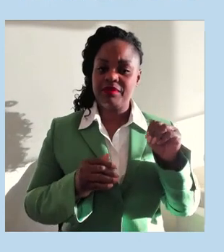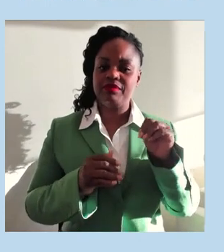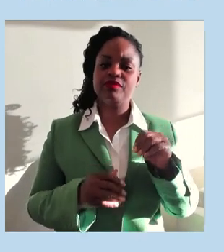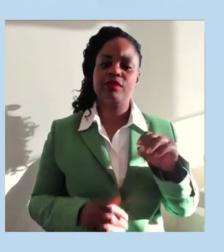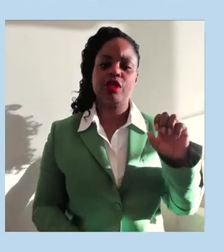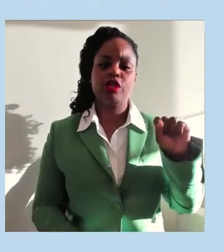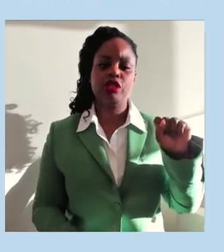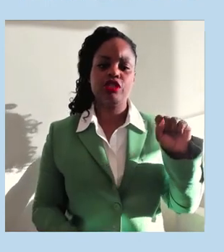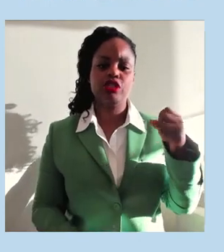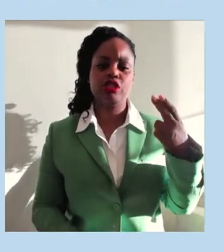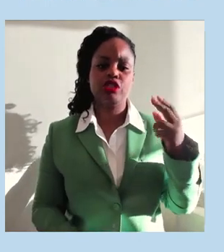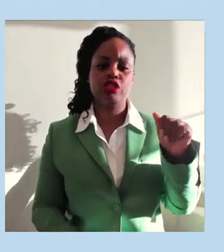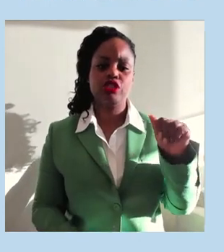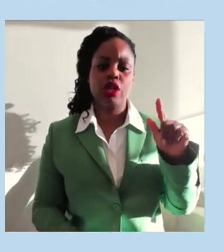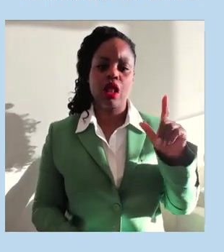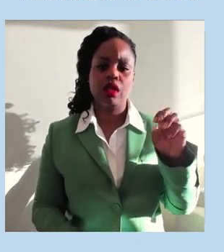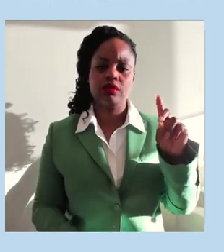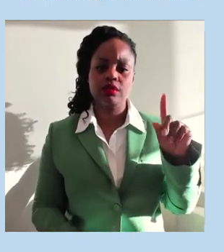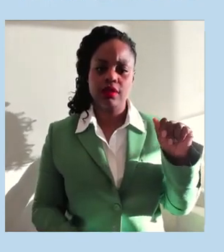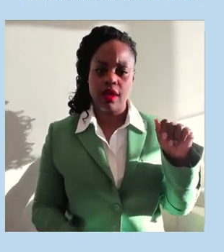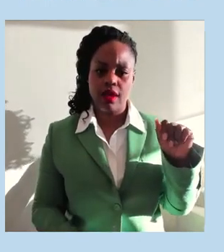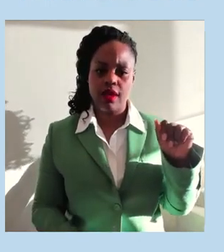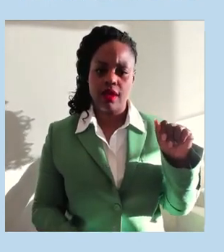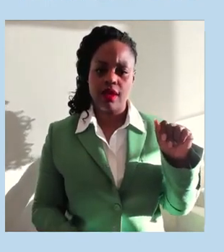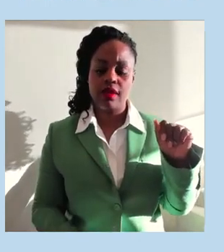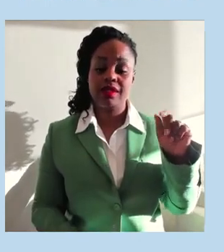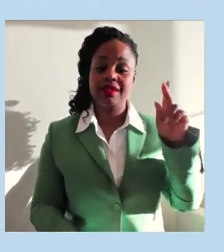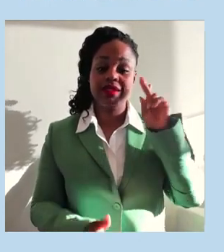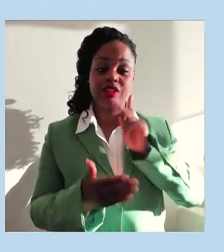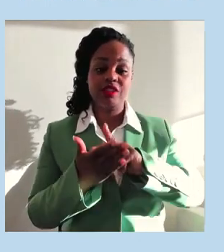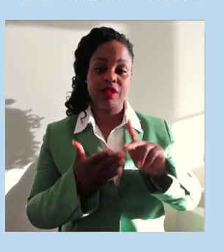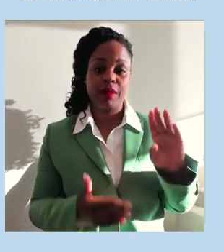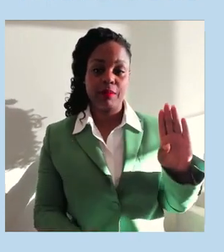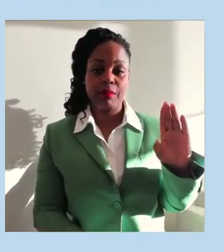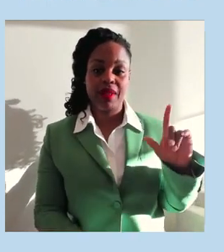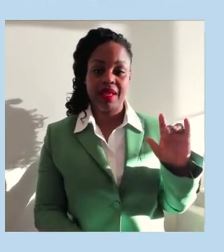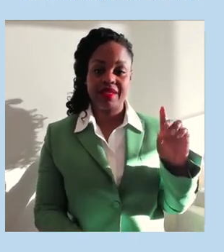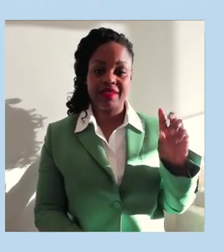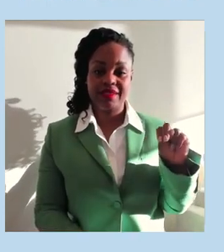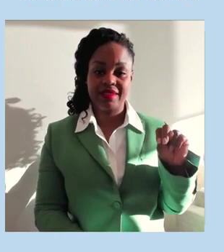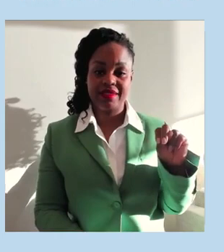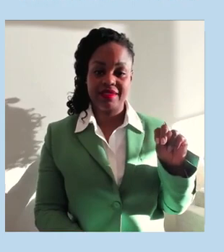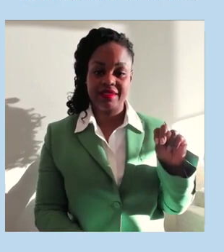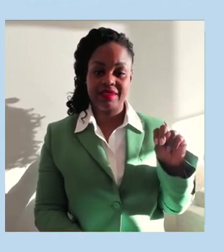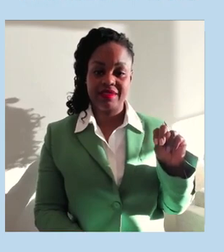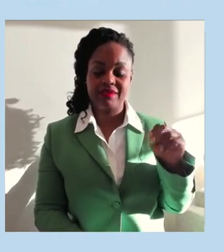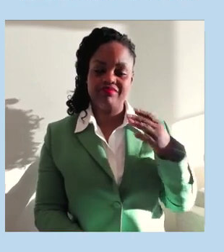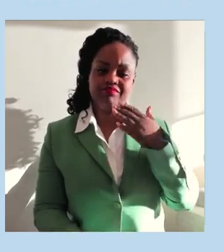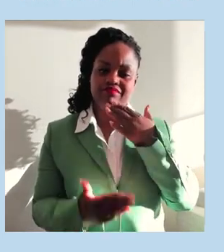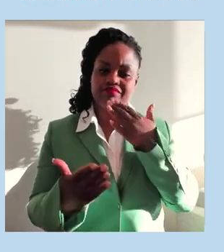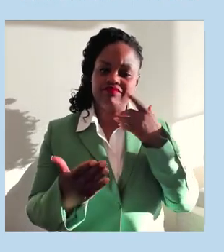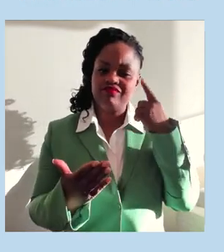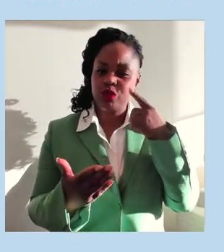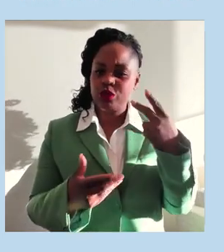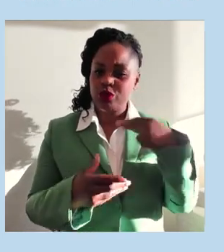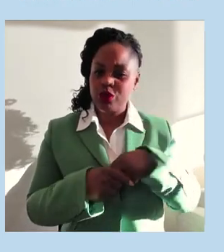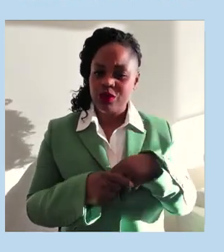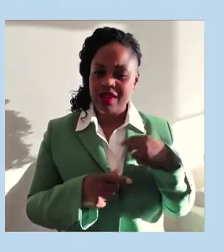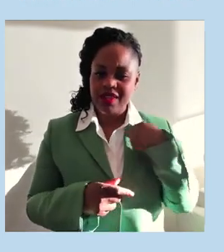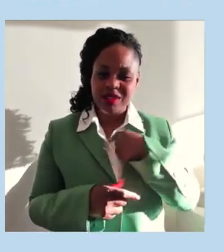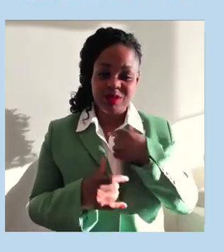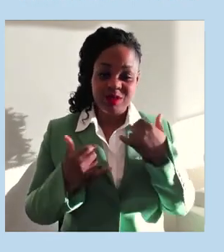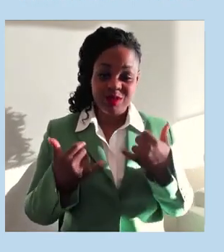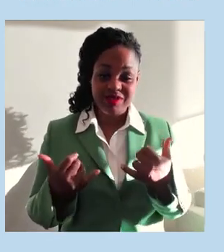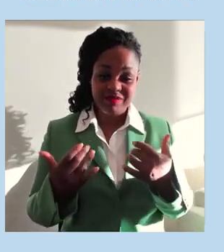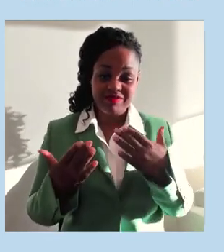today to highlight this announcement, but really more importantly, for all of the work that you have done and will continue to do on behalf